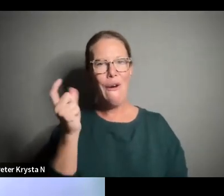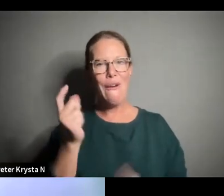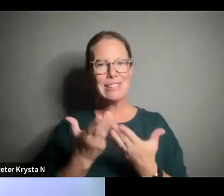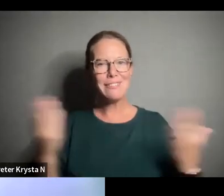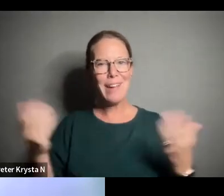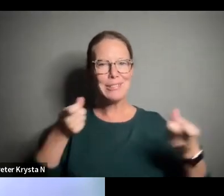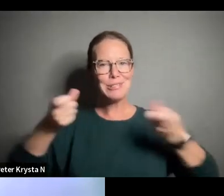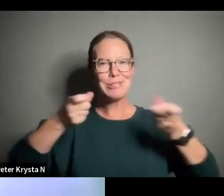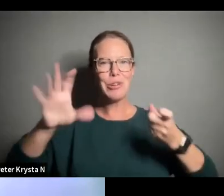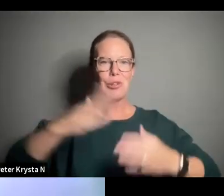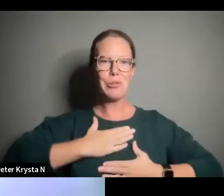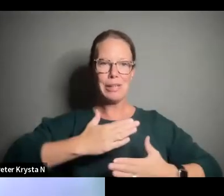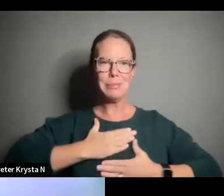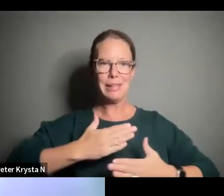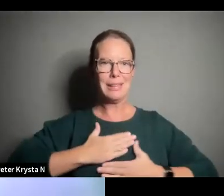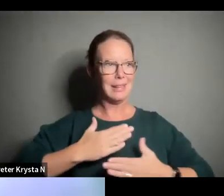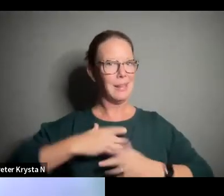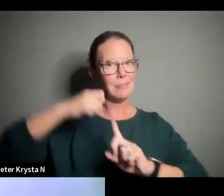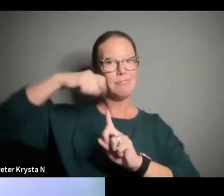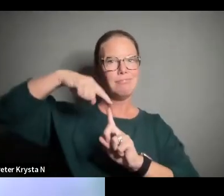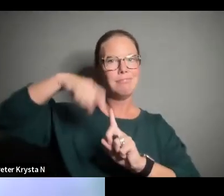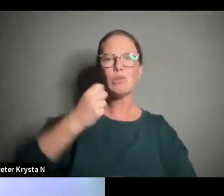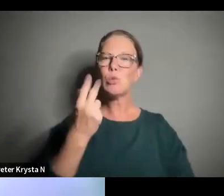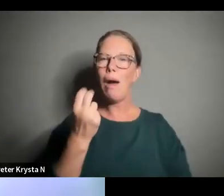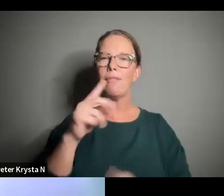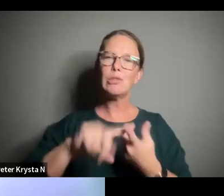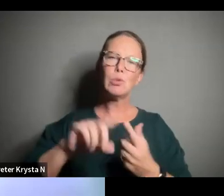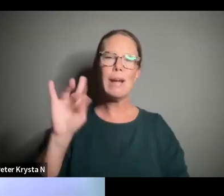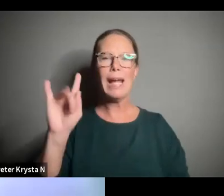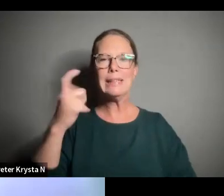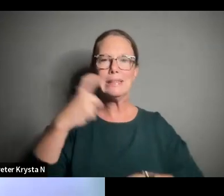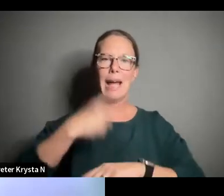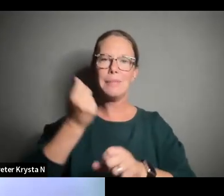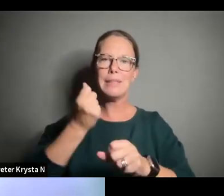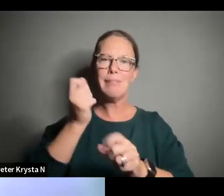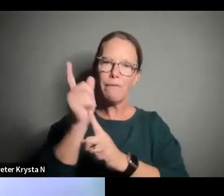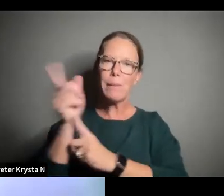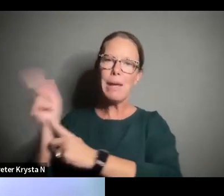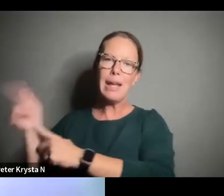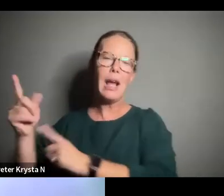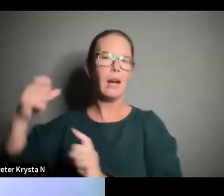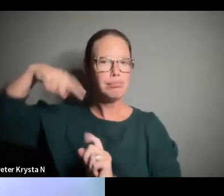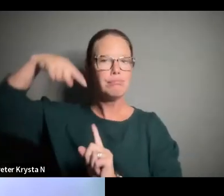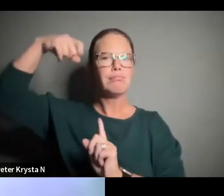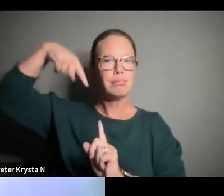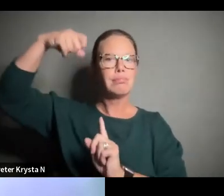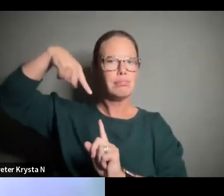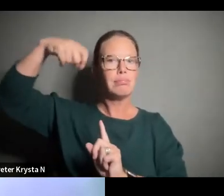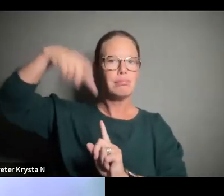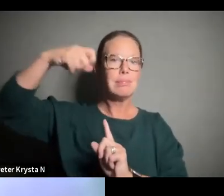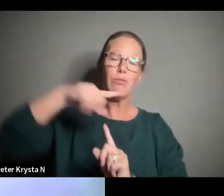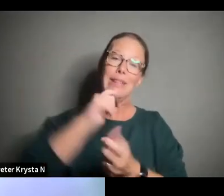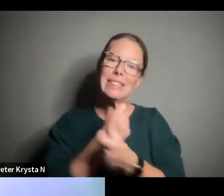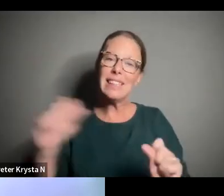by stimulating you 12 to 18 times a minute, really simplifies the care for you at home. And it's probably safer with this lack of electricity